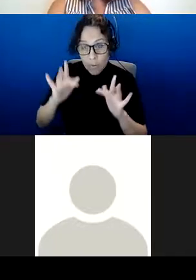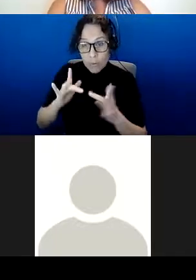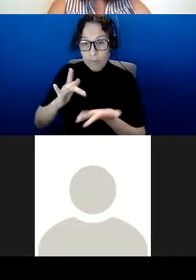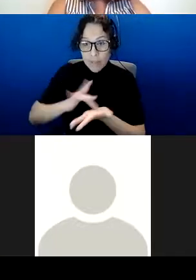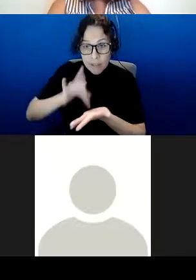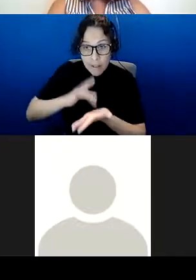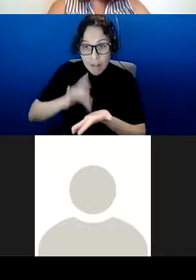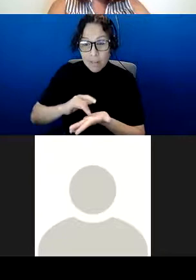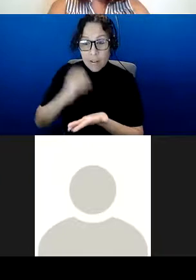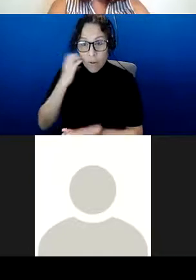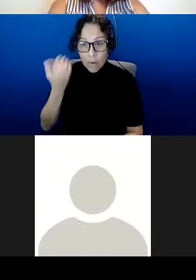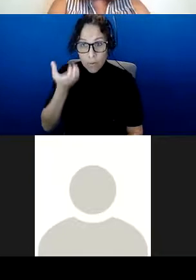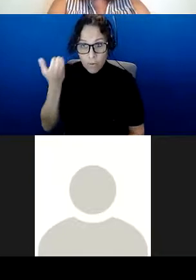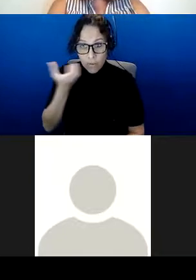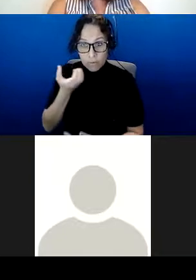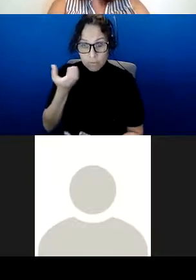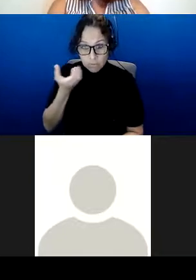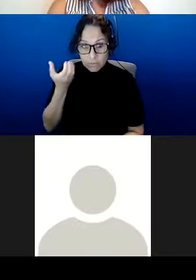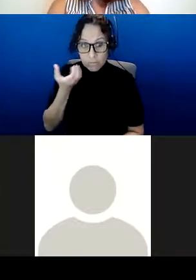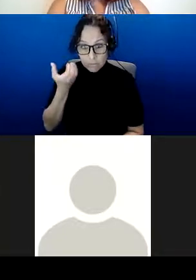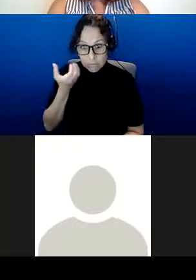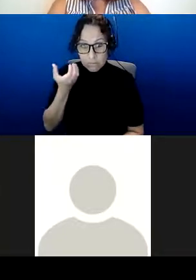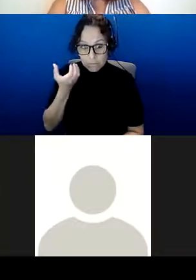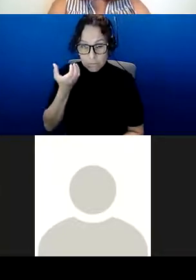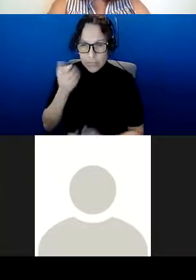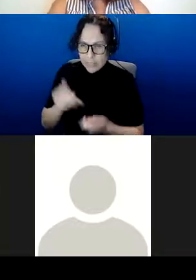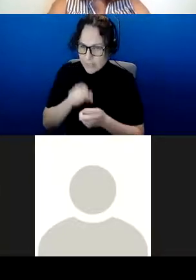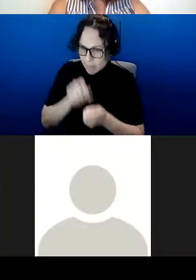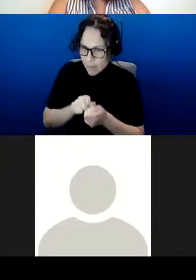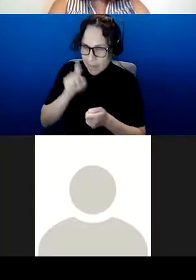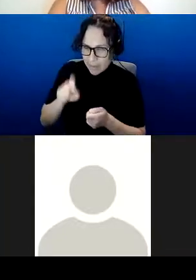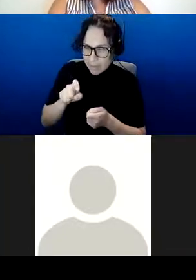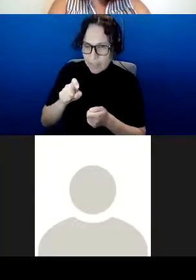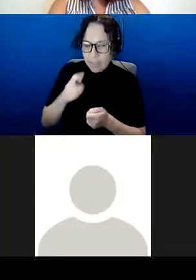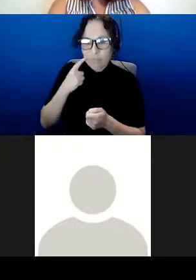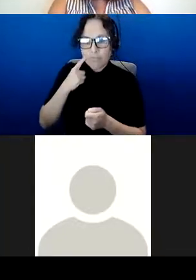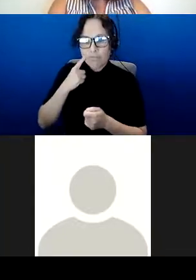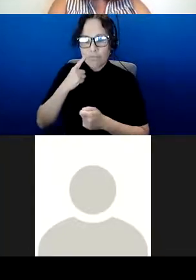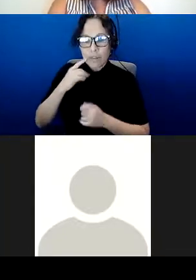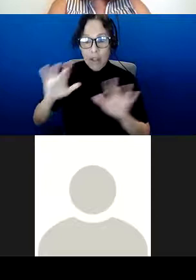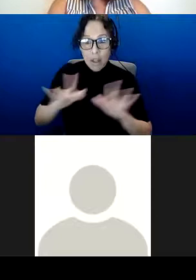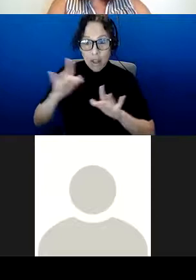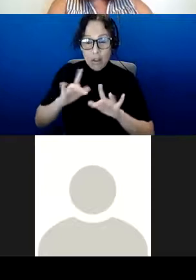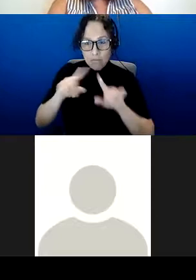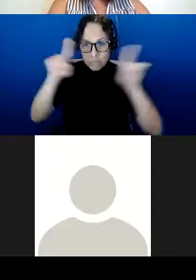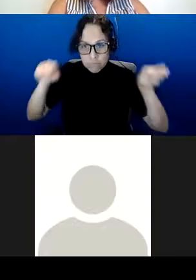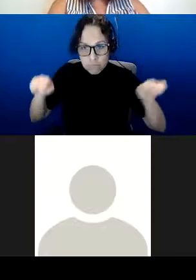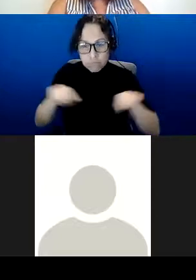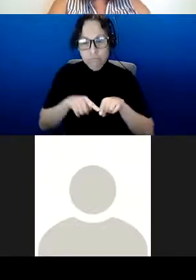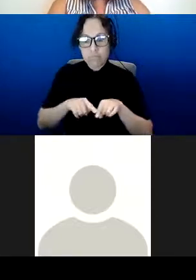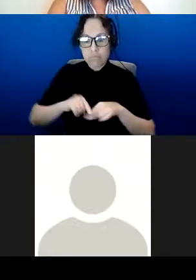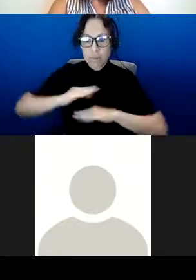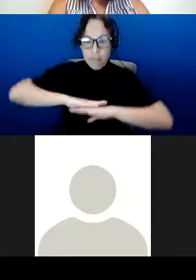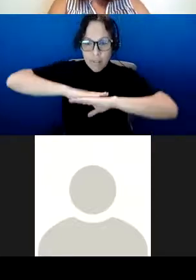a mobile device. We specifically need a running desktop, computer, laptop,